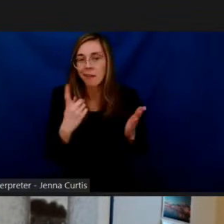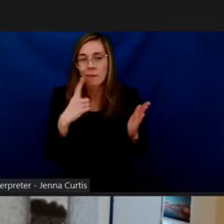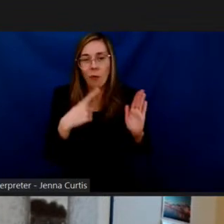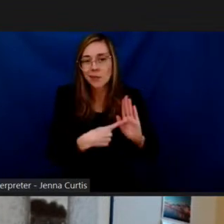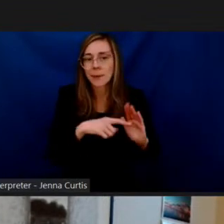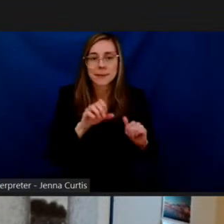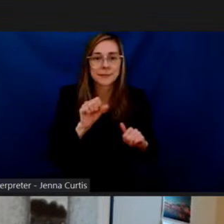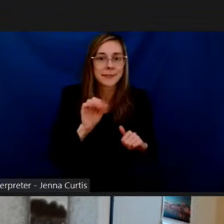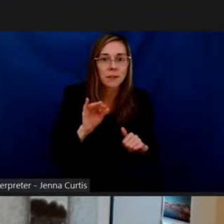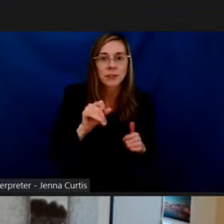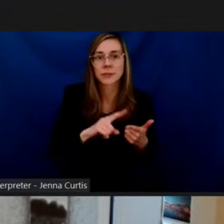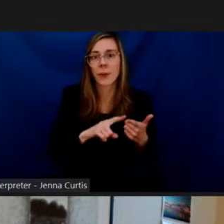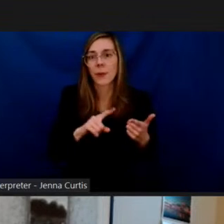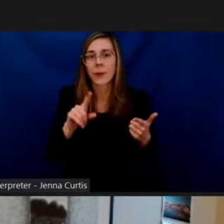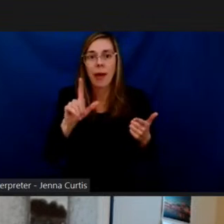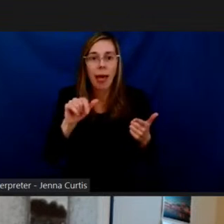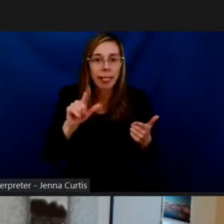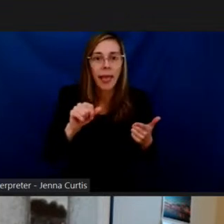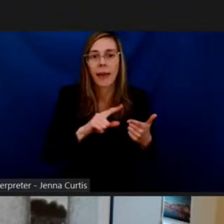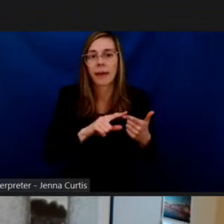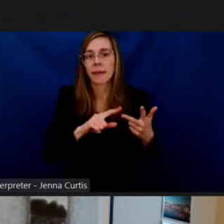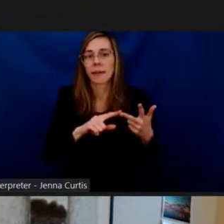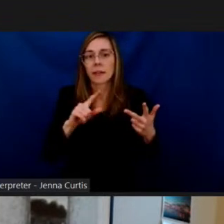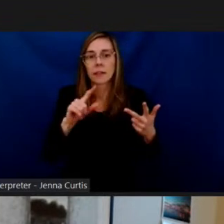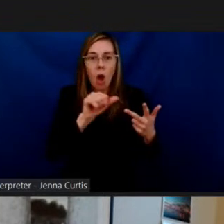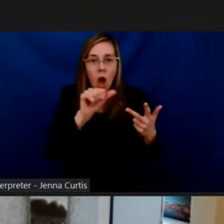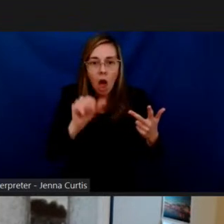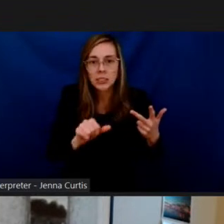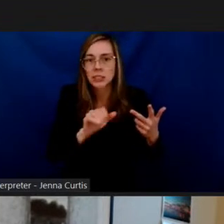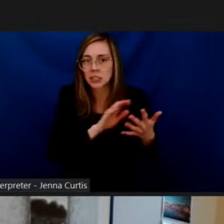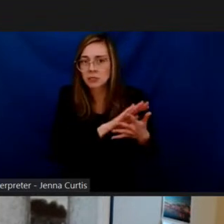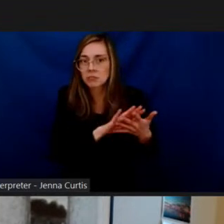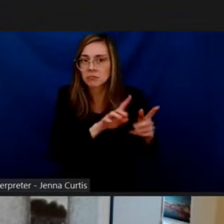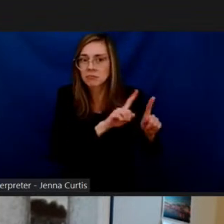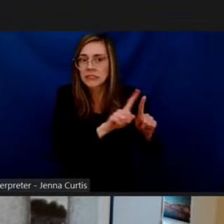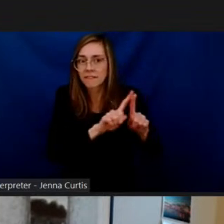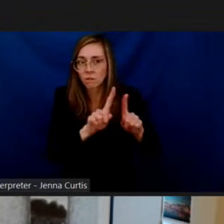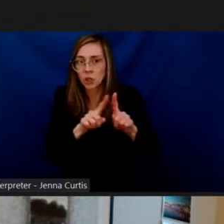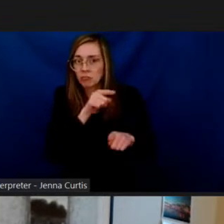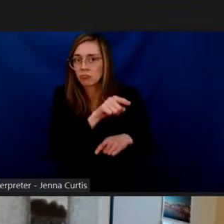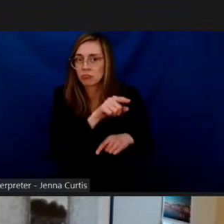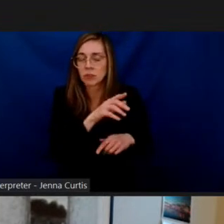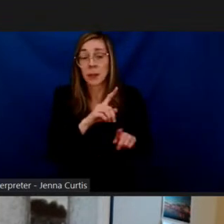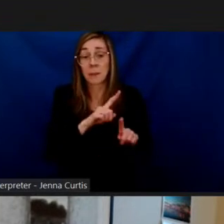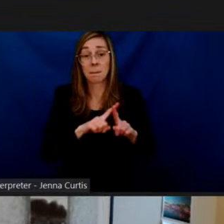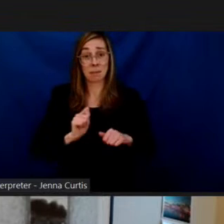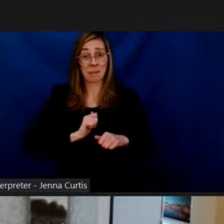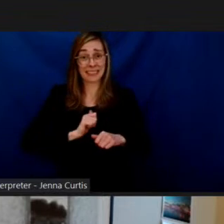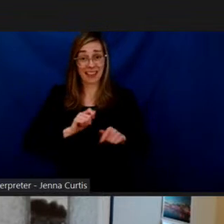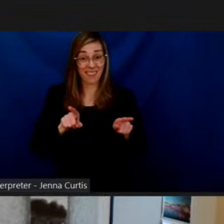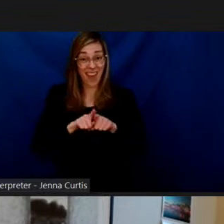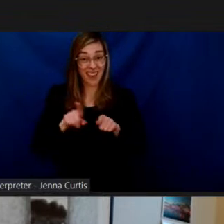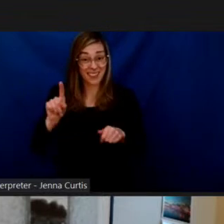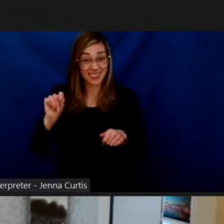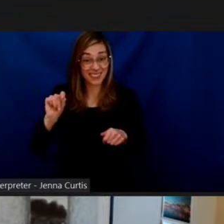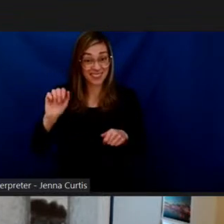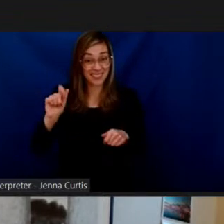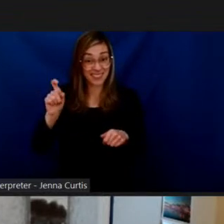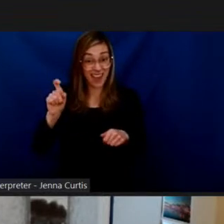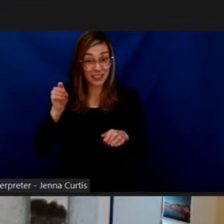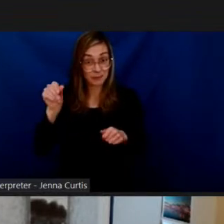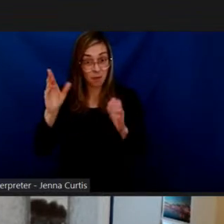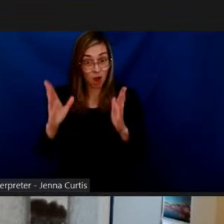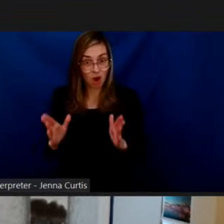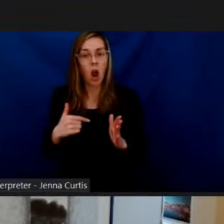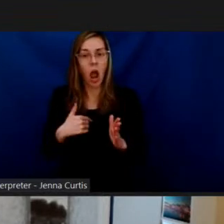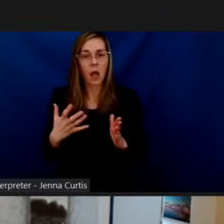LA, and Austin, other places that you've been. But I, as a tax-paying citizen, would like to see that in black